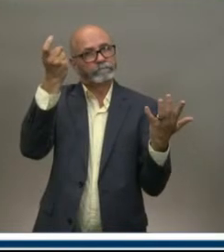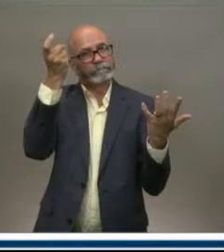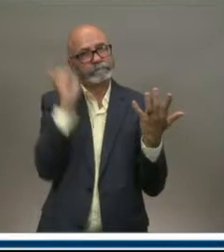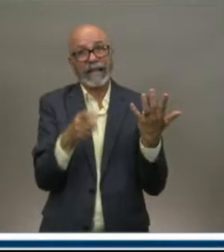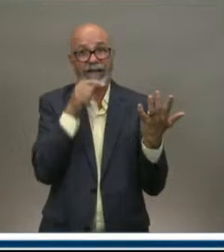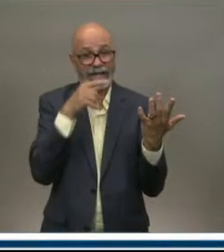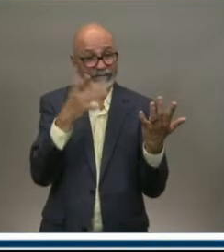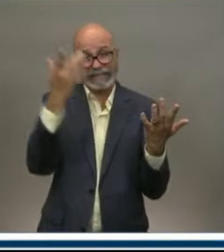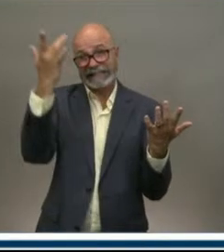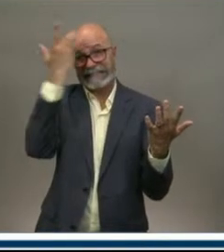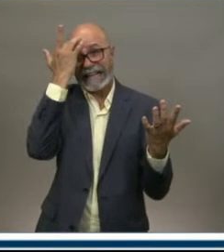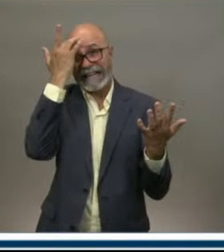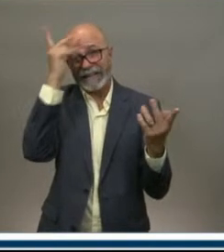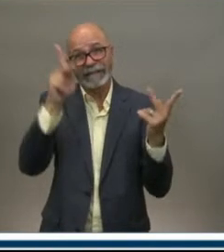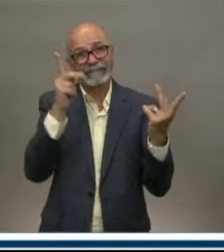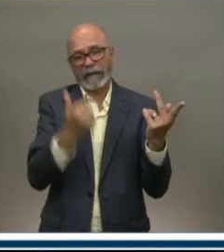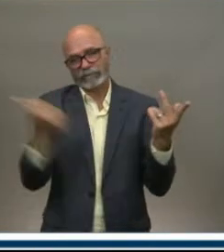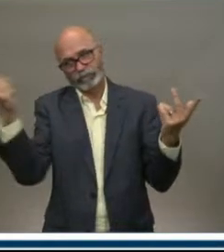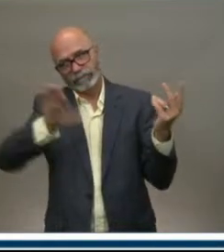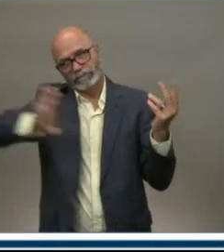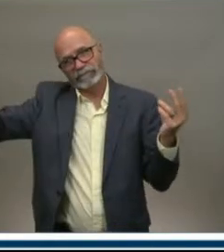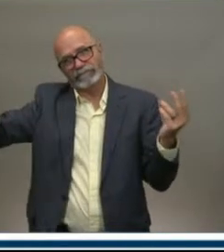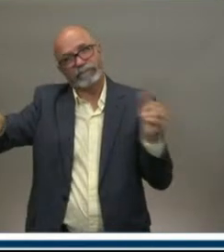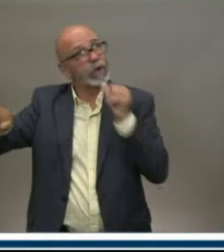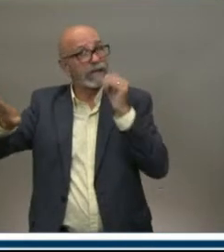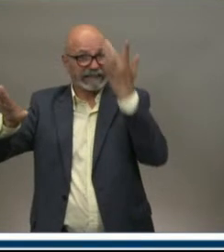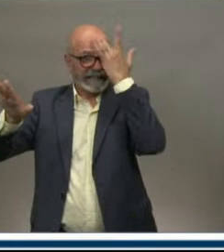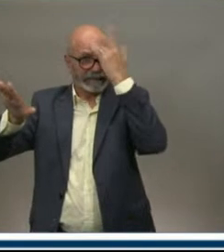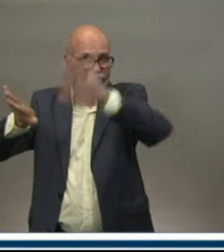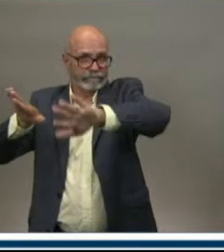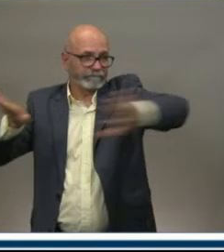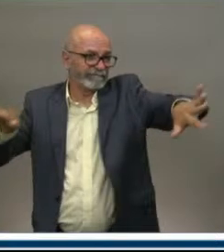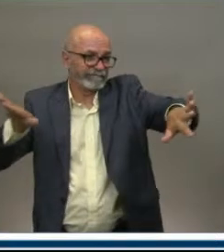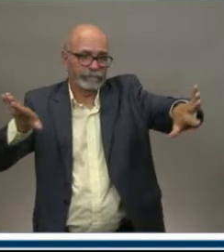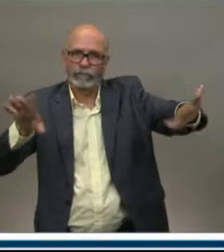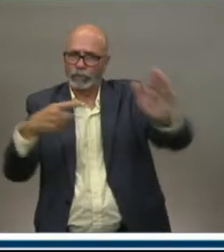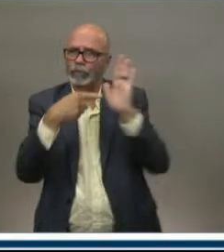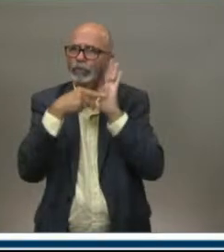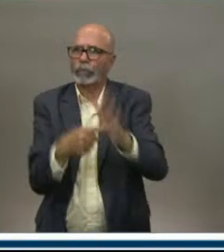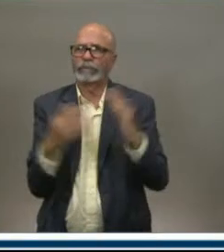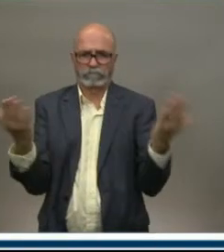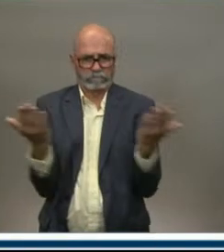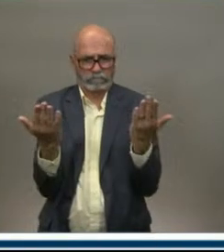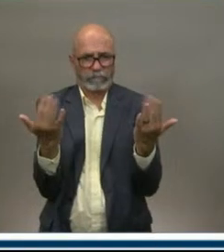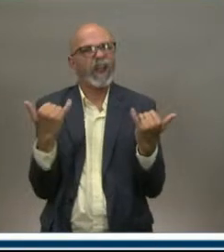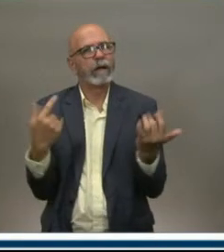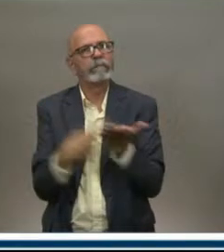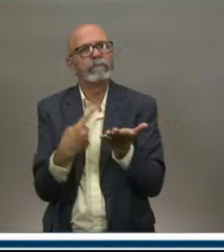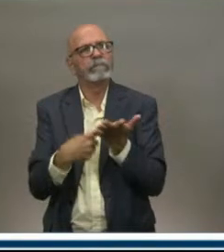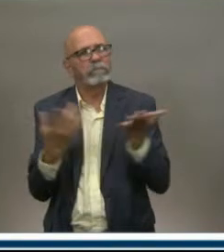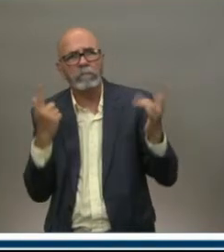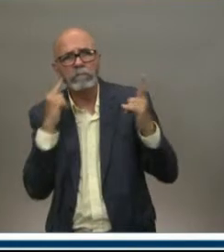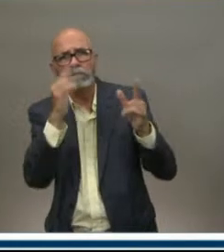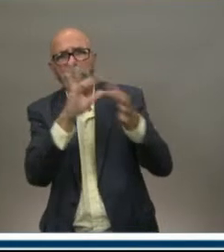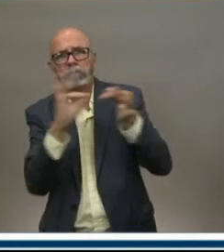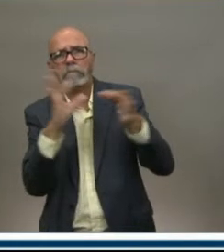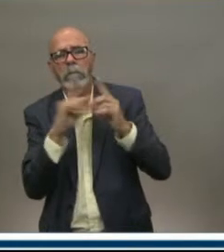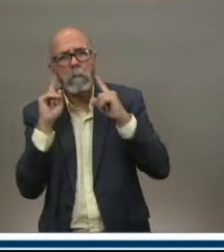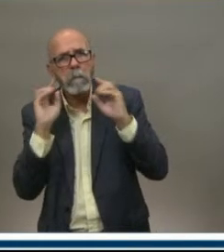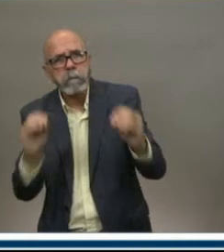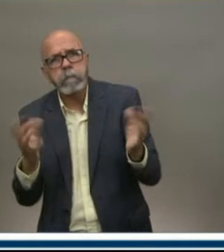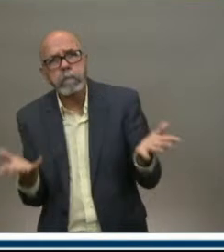from non-infected residents and staff. I haven't heard anything in your comments or the release so